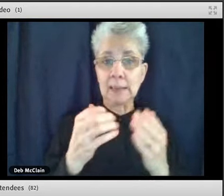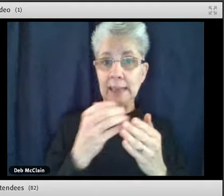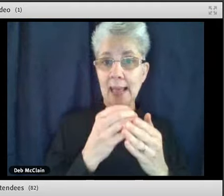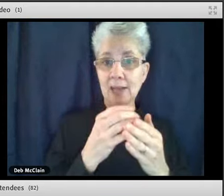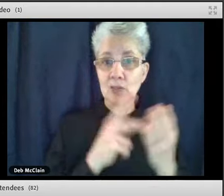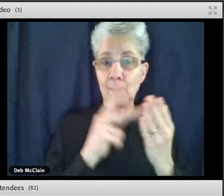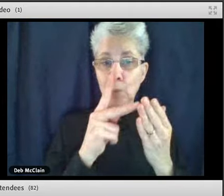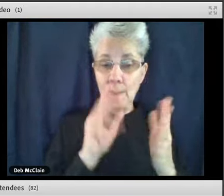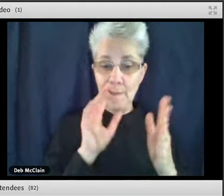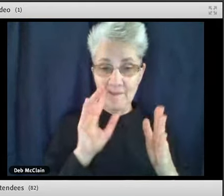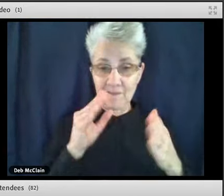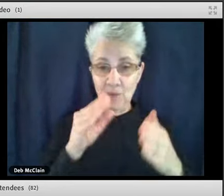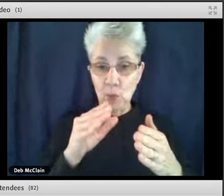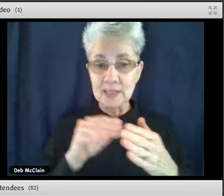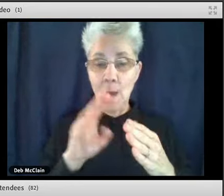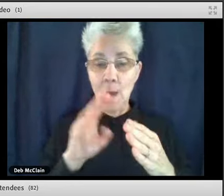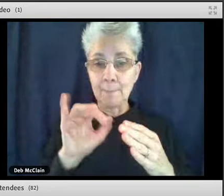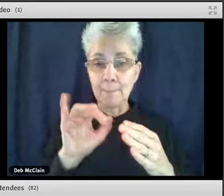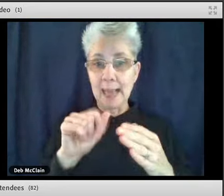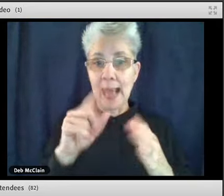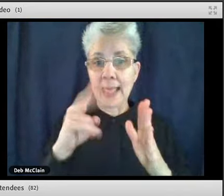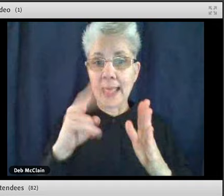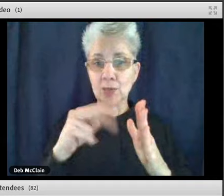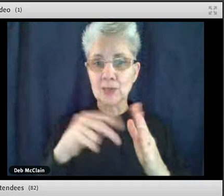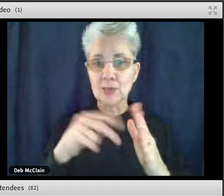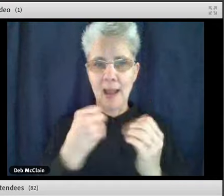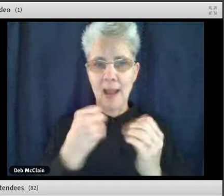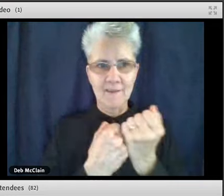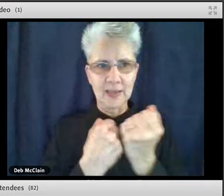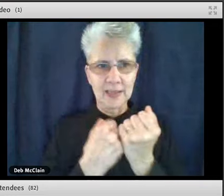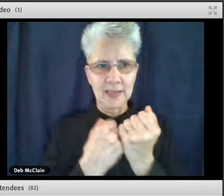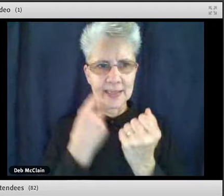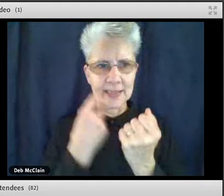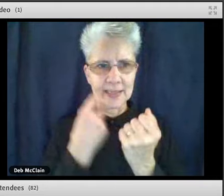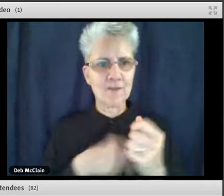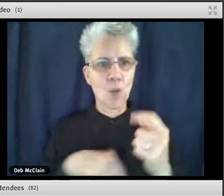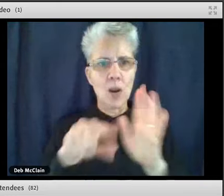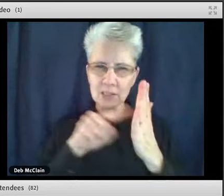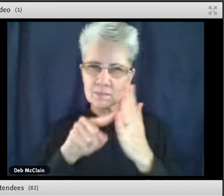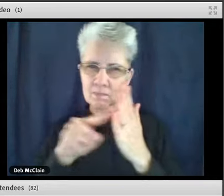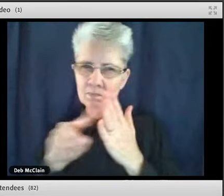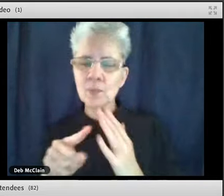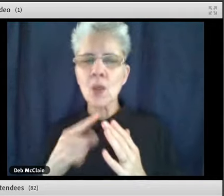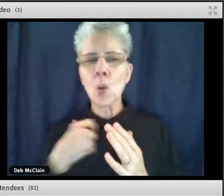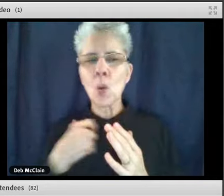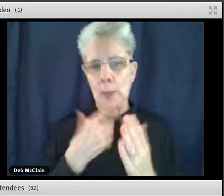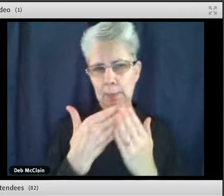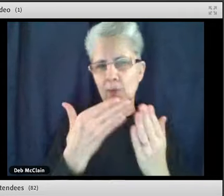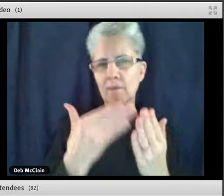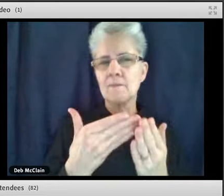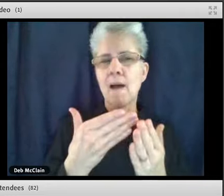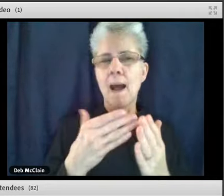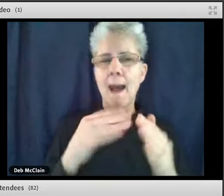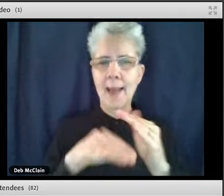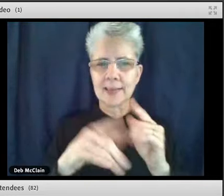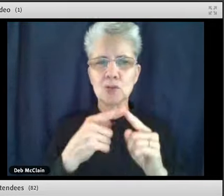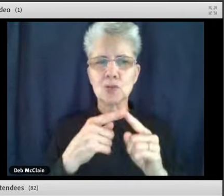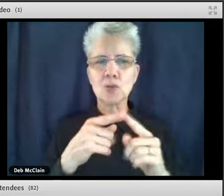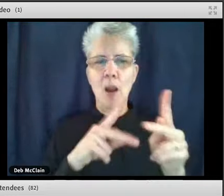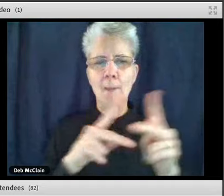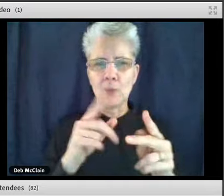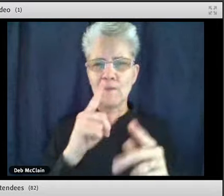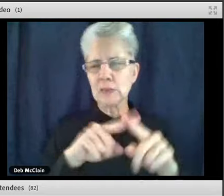news from news websites, apps, or social media. That's where they're getting their news. People don't often read the newspaper anymore. So that's where